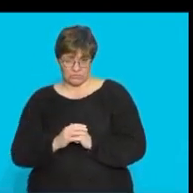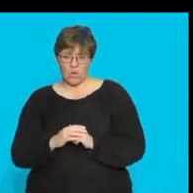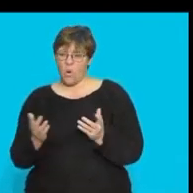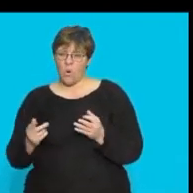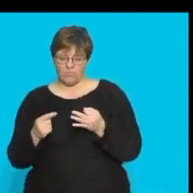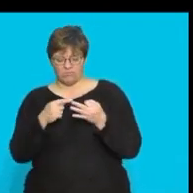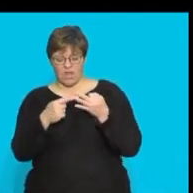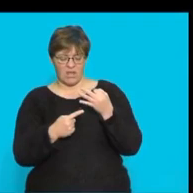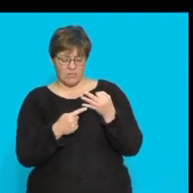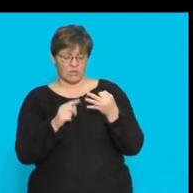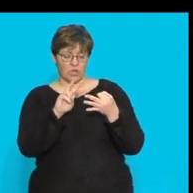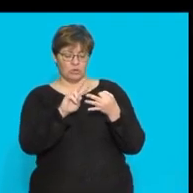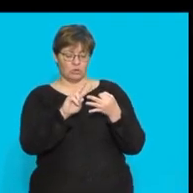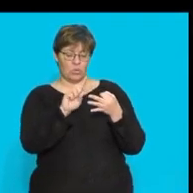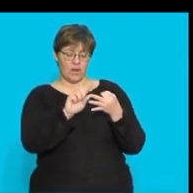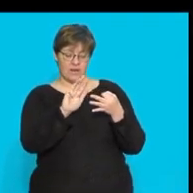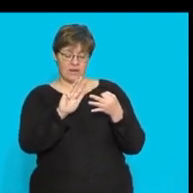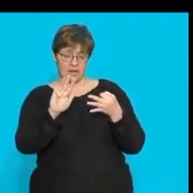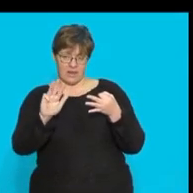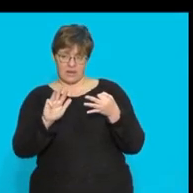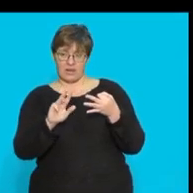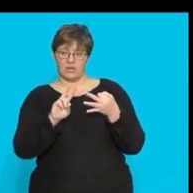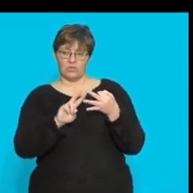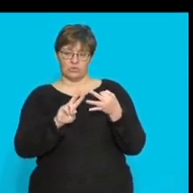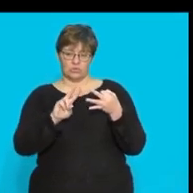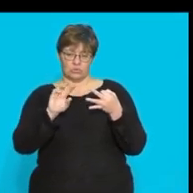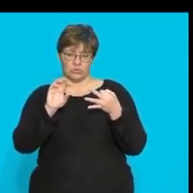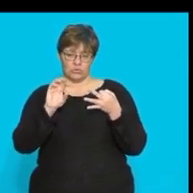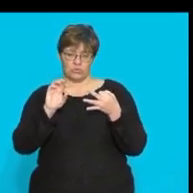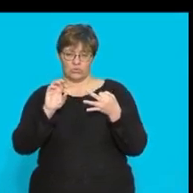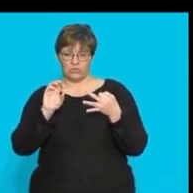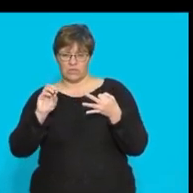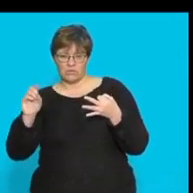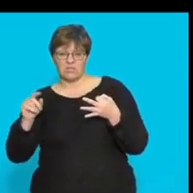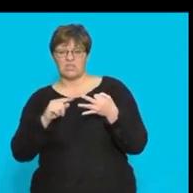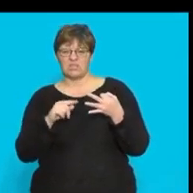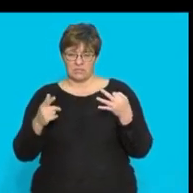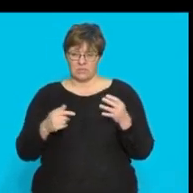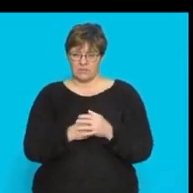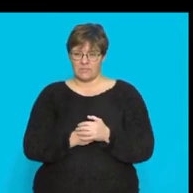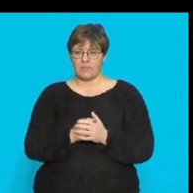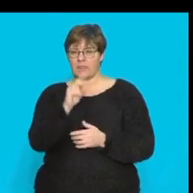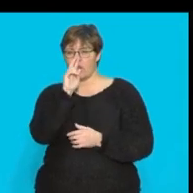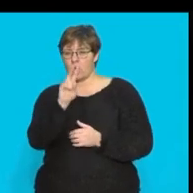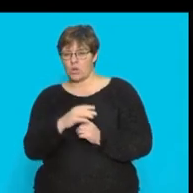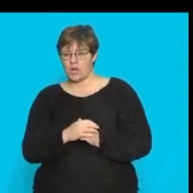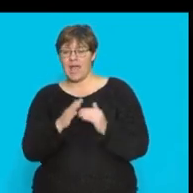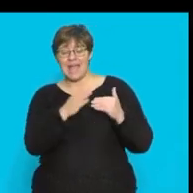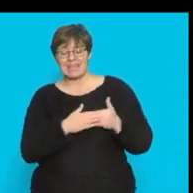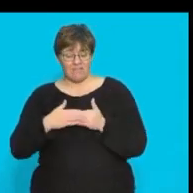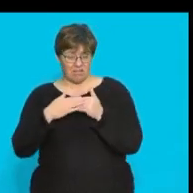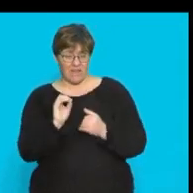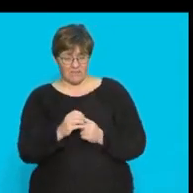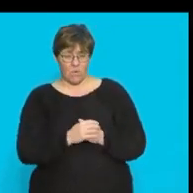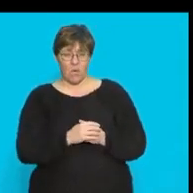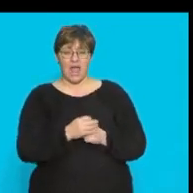particular years. Now, I want you to go to this graph that we have. Be very, very careful because we have 3